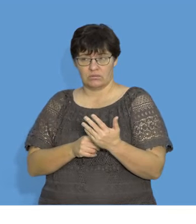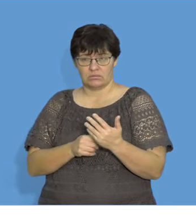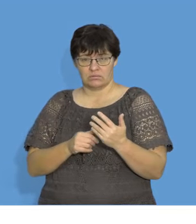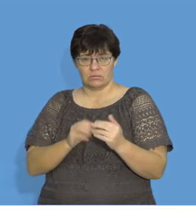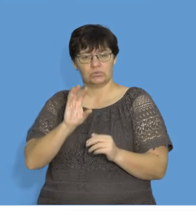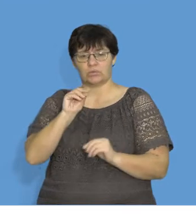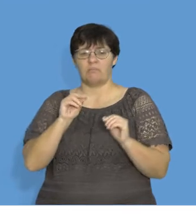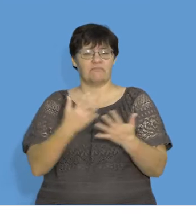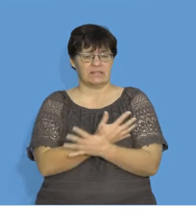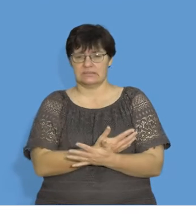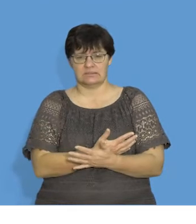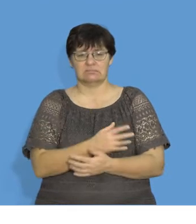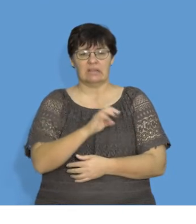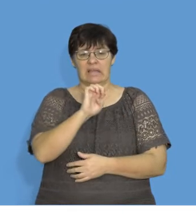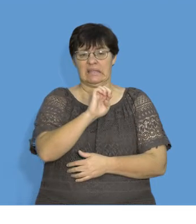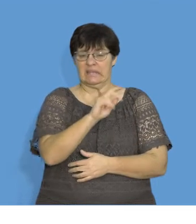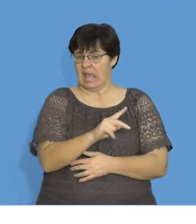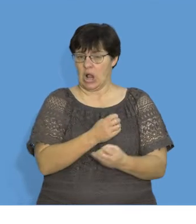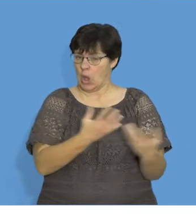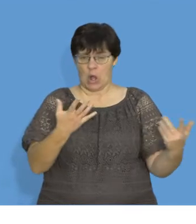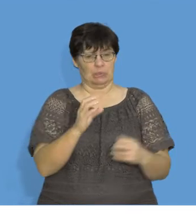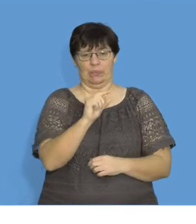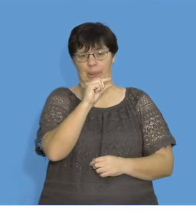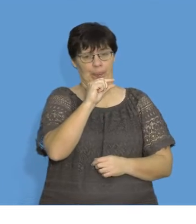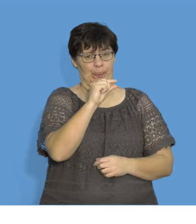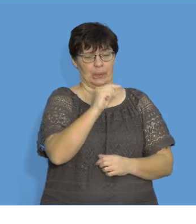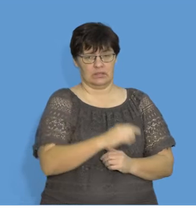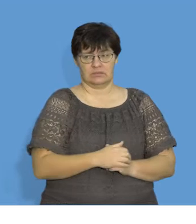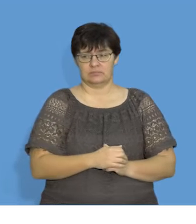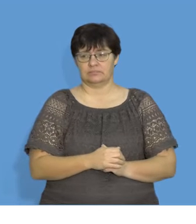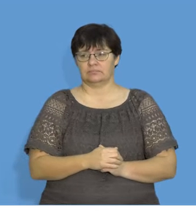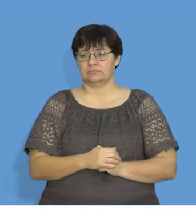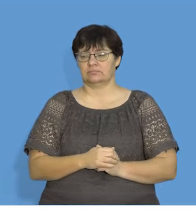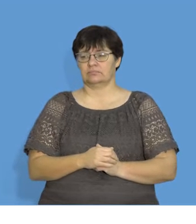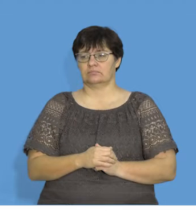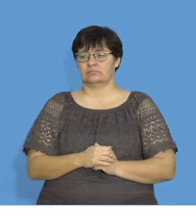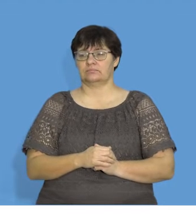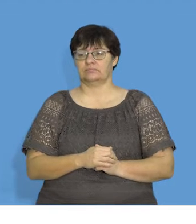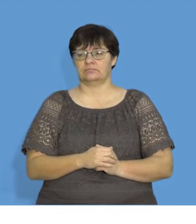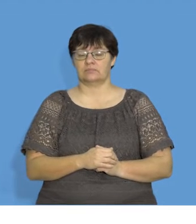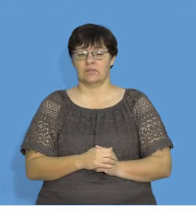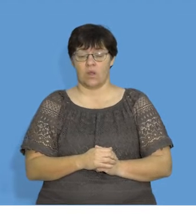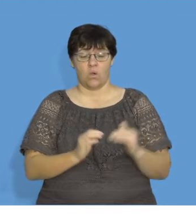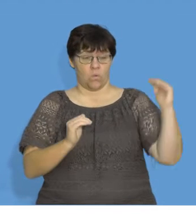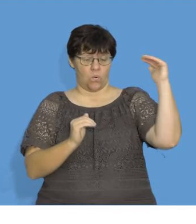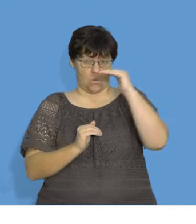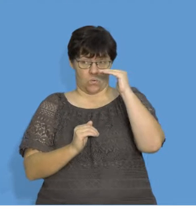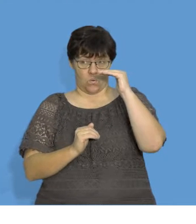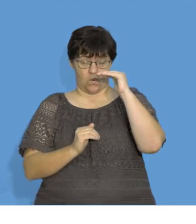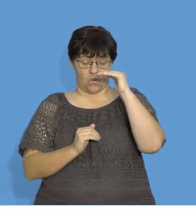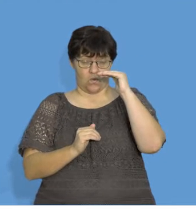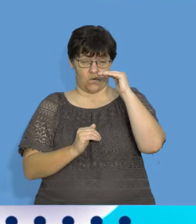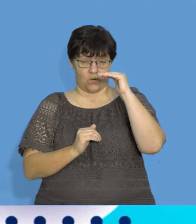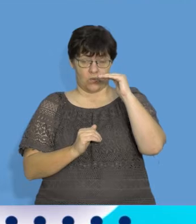quite quickly, so it doesn't have a lot of kinetic energy. Let's reset. So now we're going to have two cars. Now this